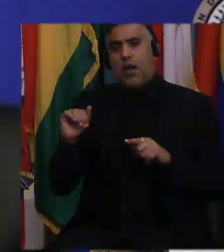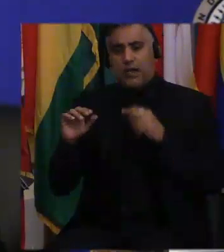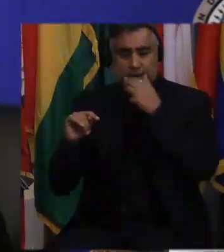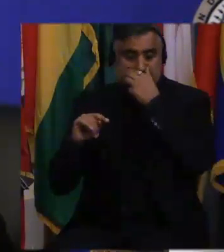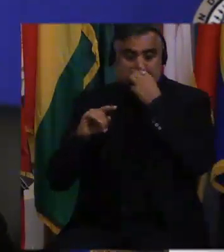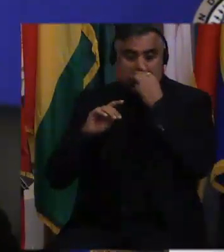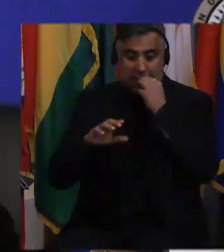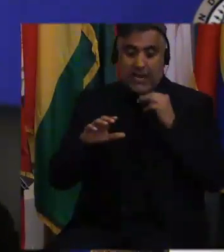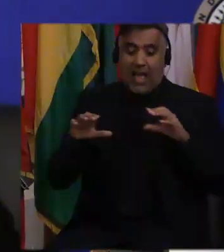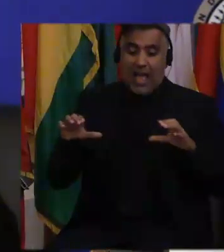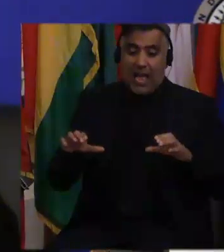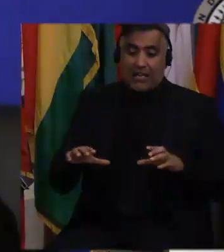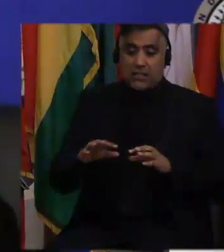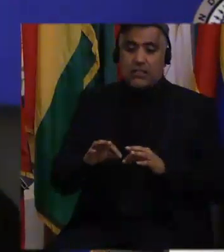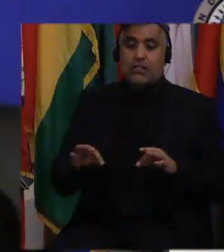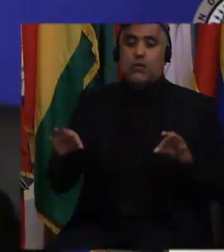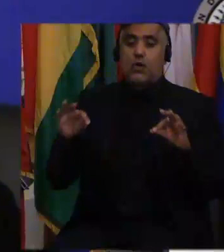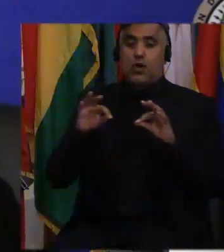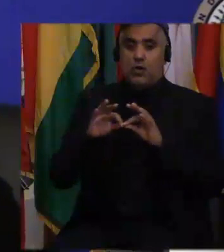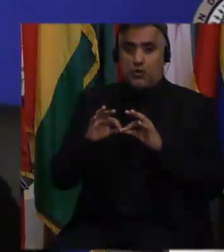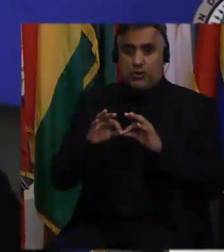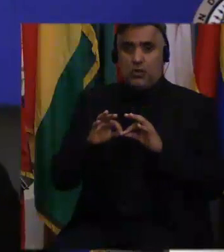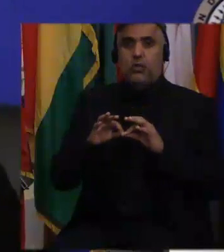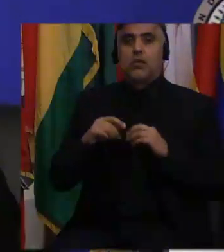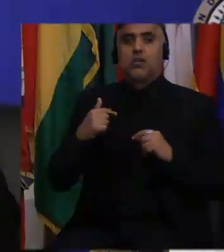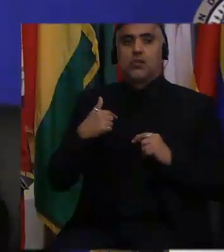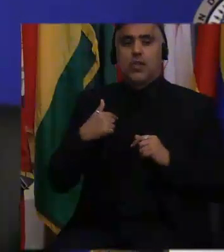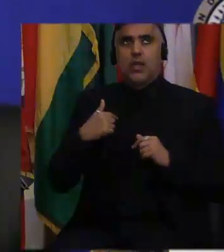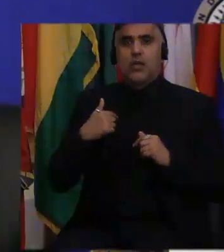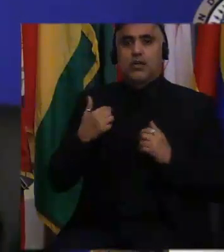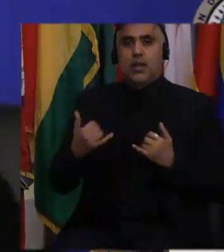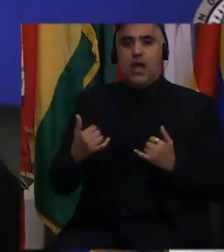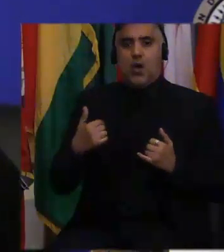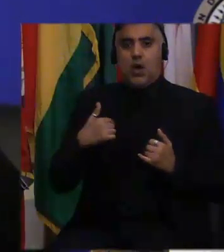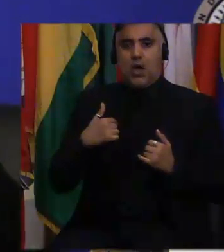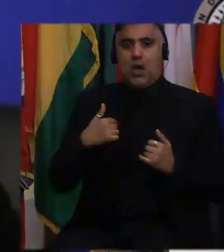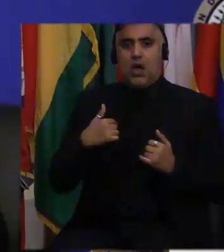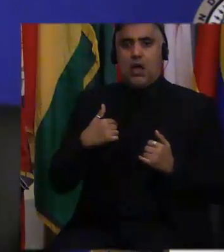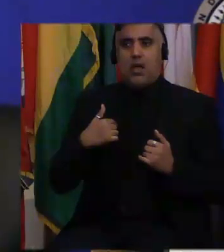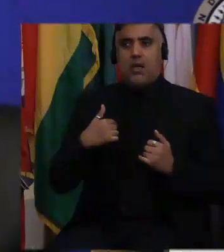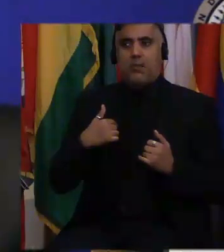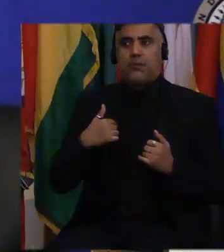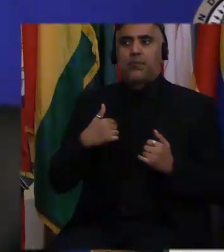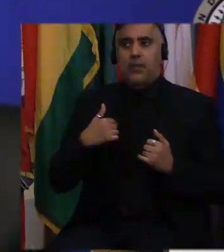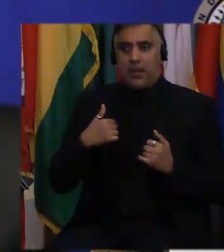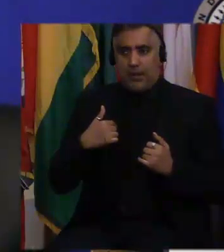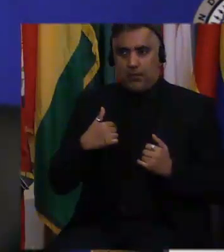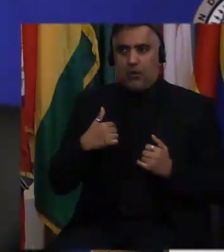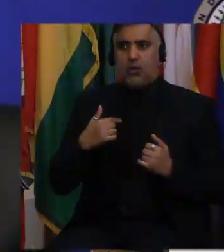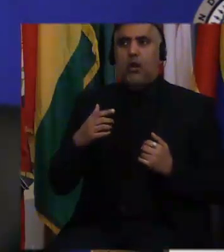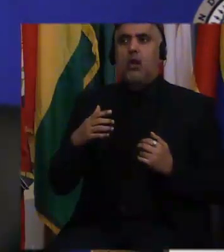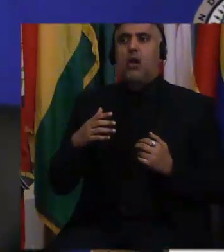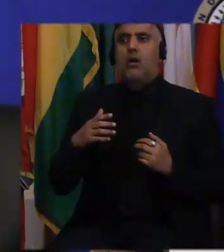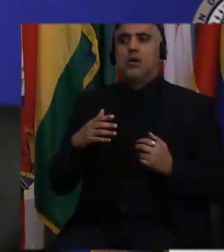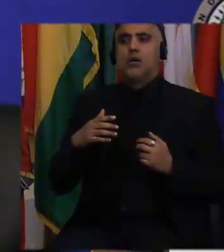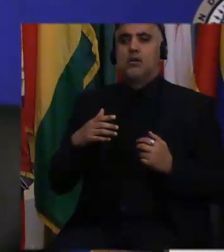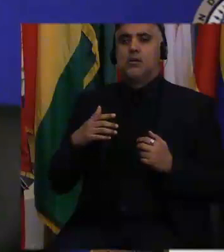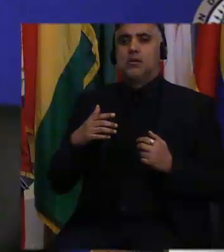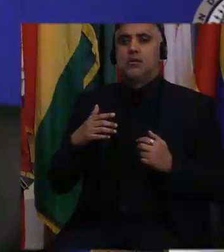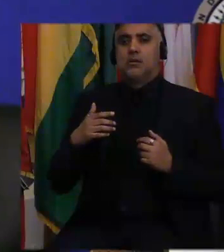And action is really urgent. So now I am going in direction of